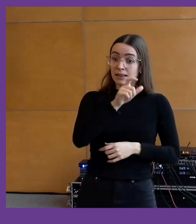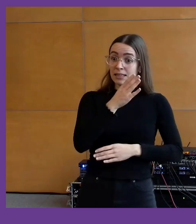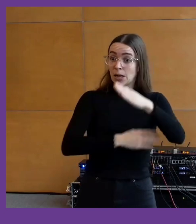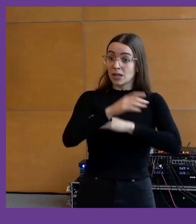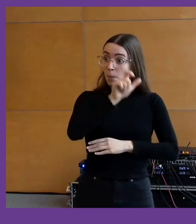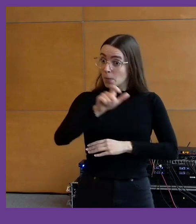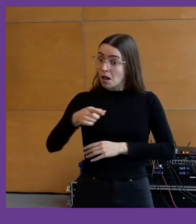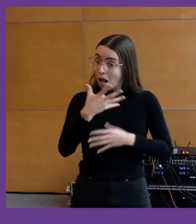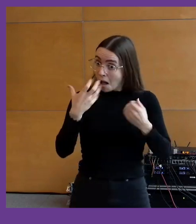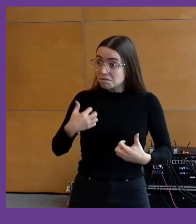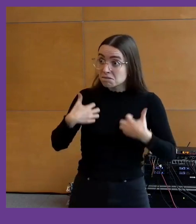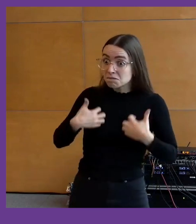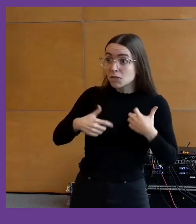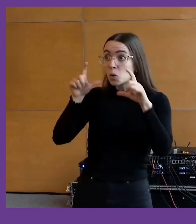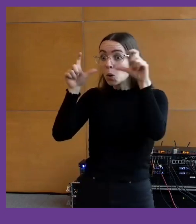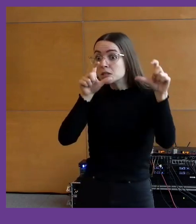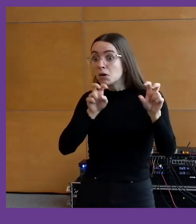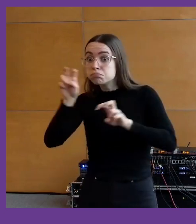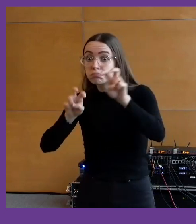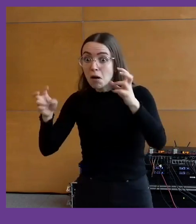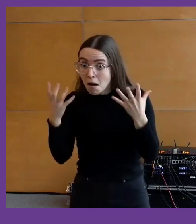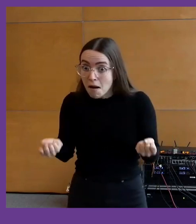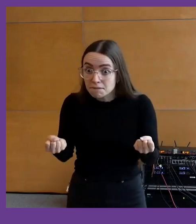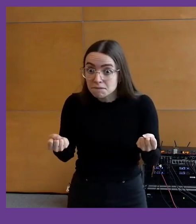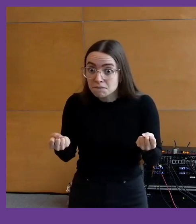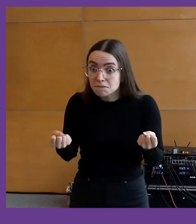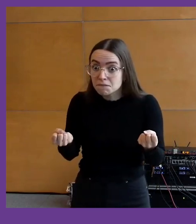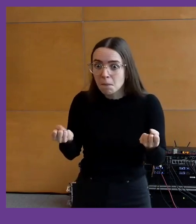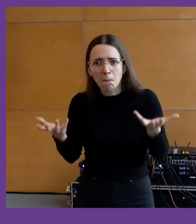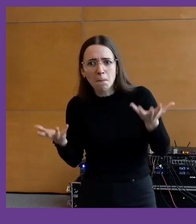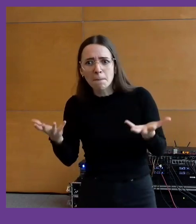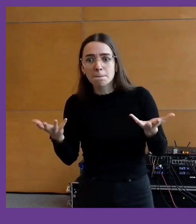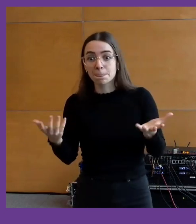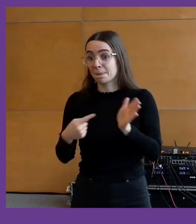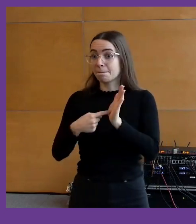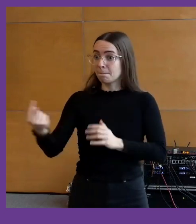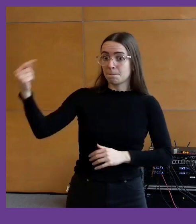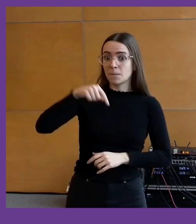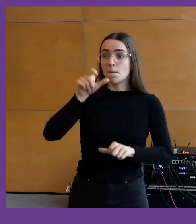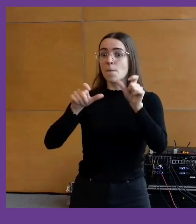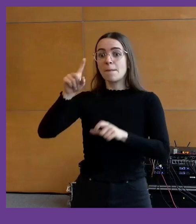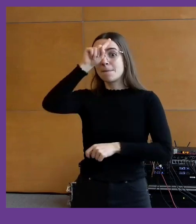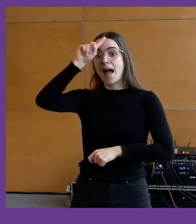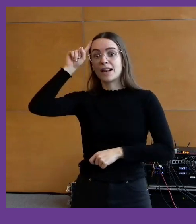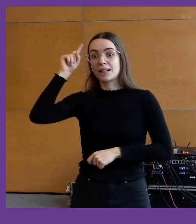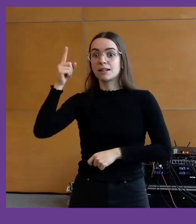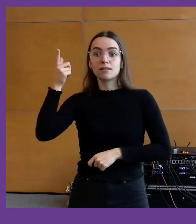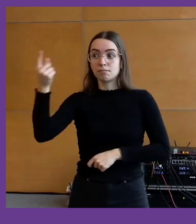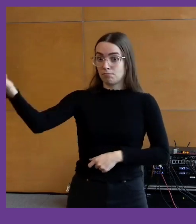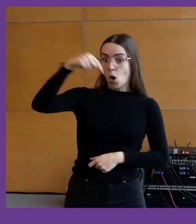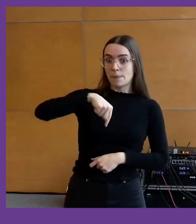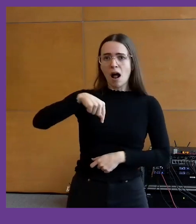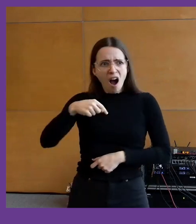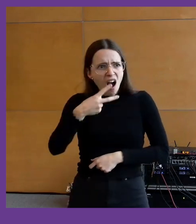with a stroller. There are so many kids with, I don't know, some TDAH kind of syndrome. And I